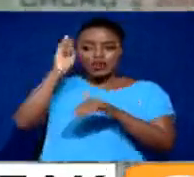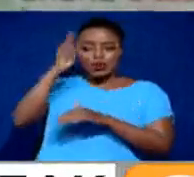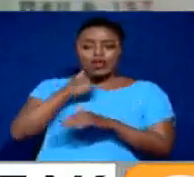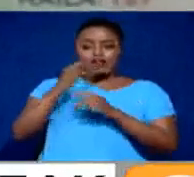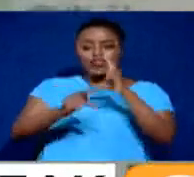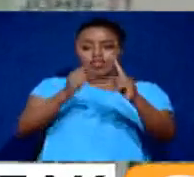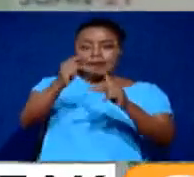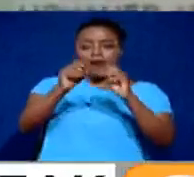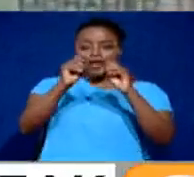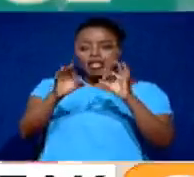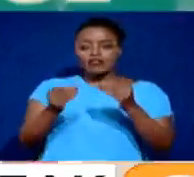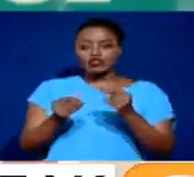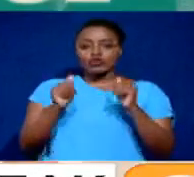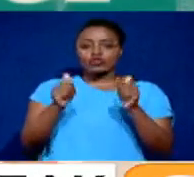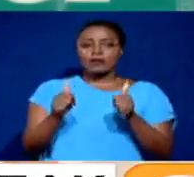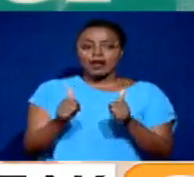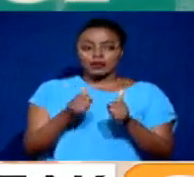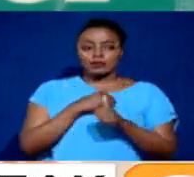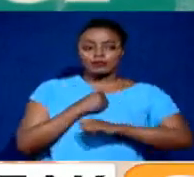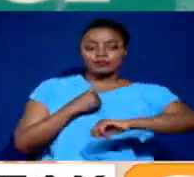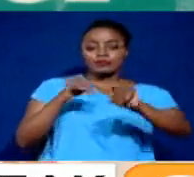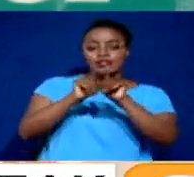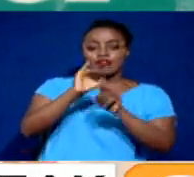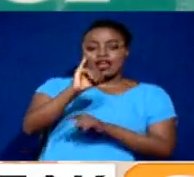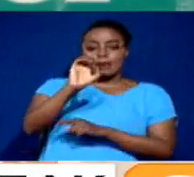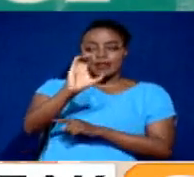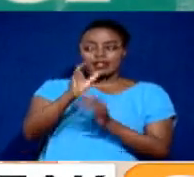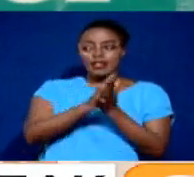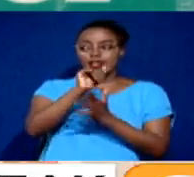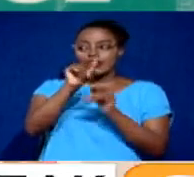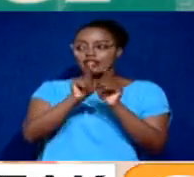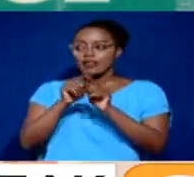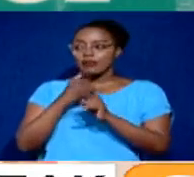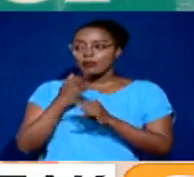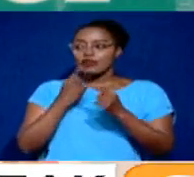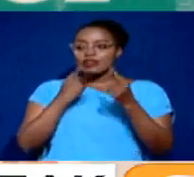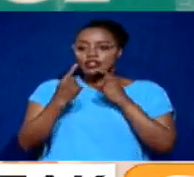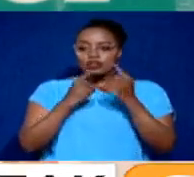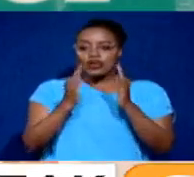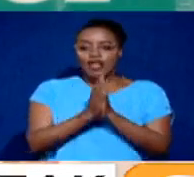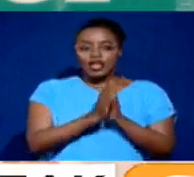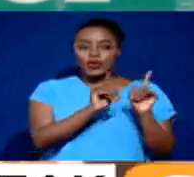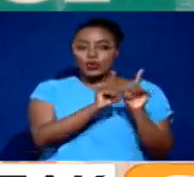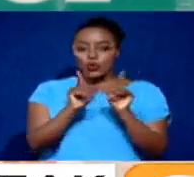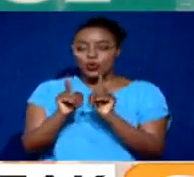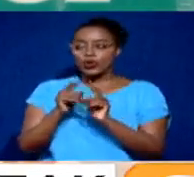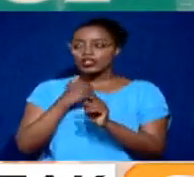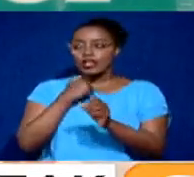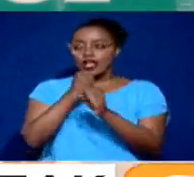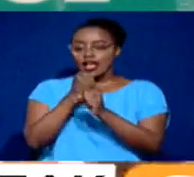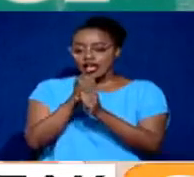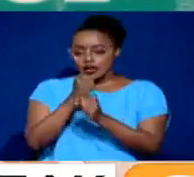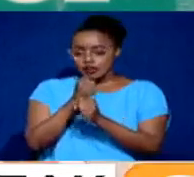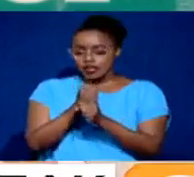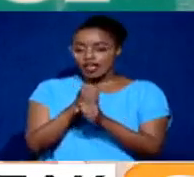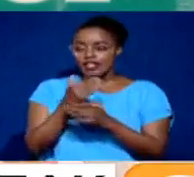process if left unsettled. For IEBC and other entities to disclose so that there are not ghost polling stations